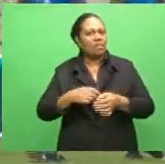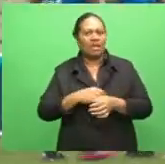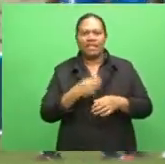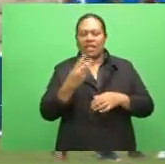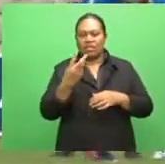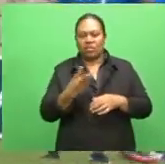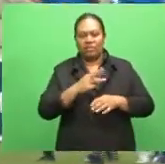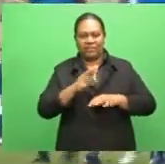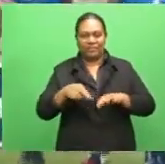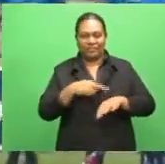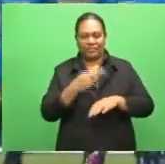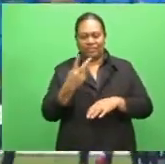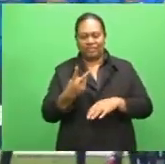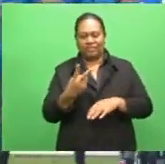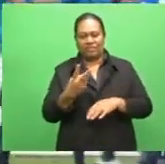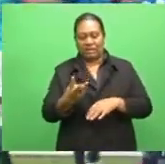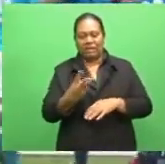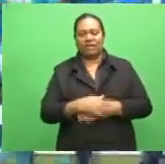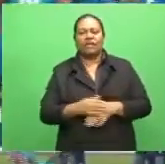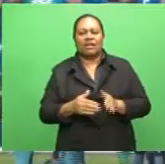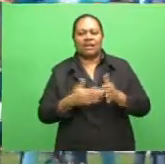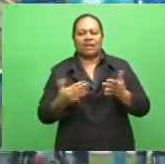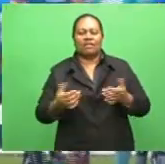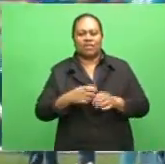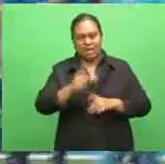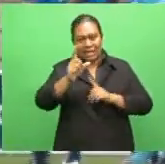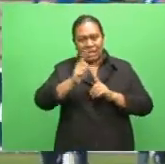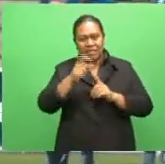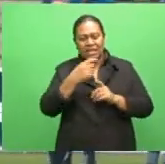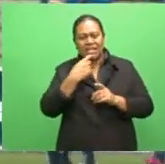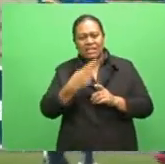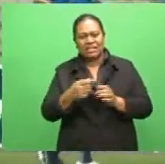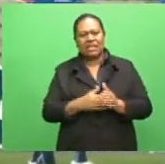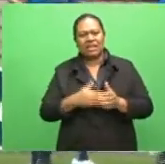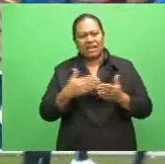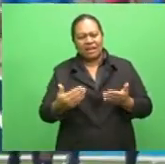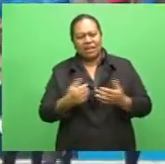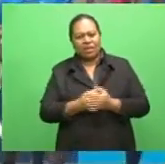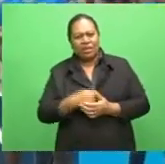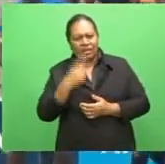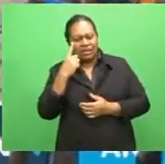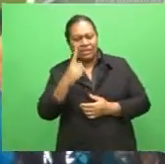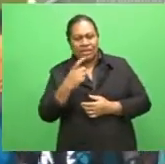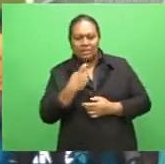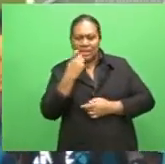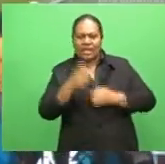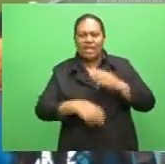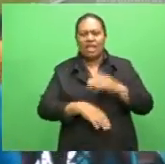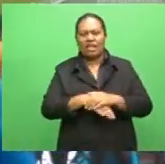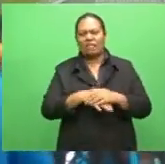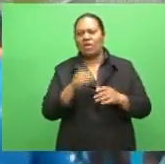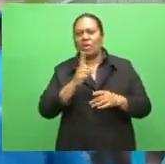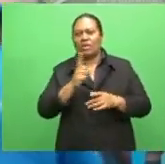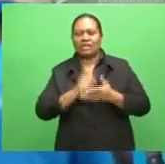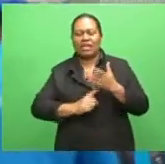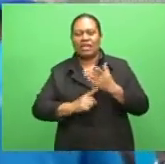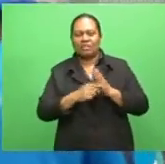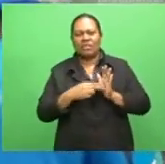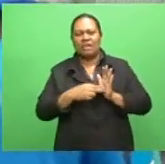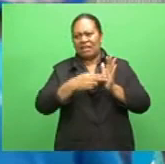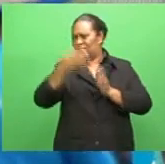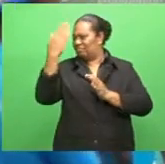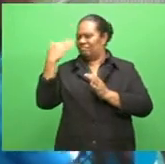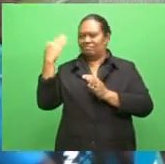the Skipper Cup competition. Captain Israeli Lendua is weary of the fast-paced rugby portrayed by the Jet Setters in